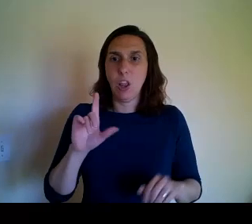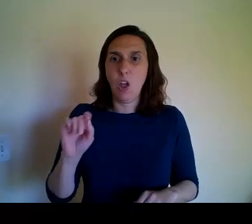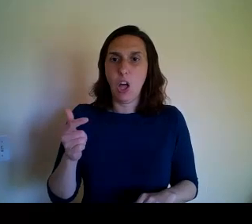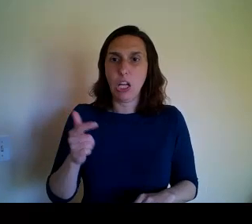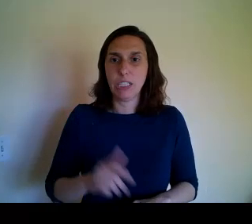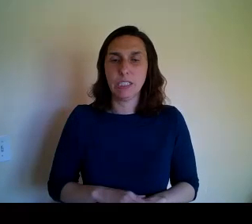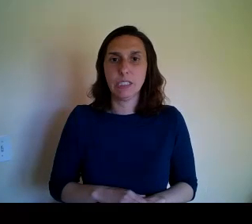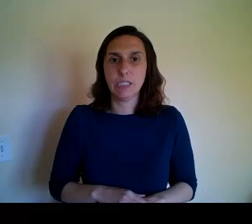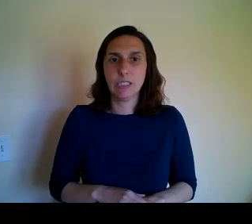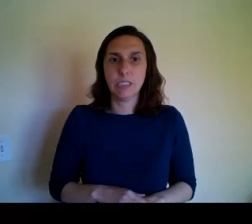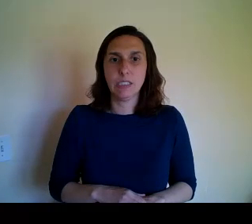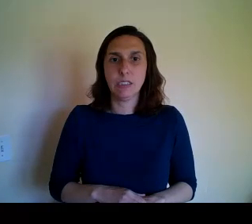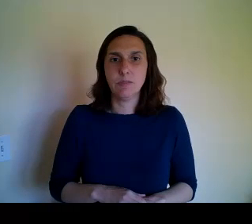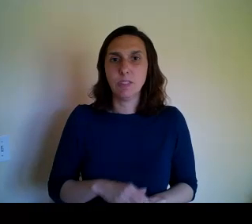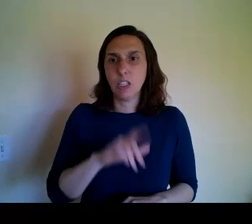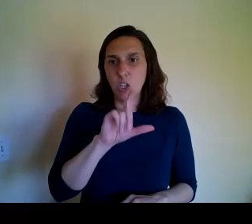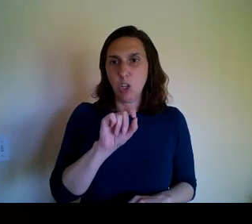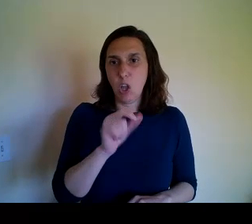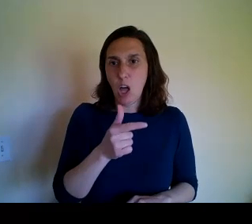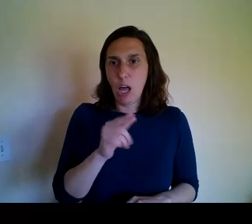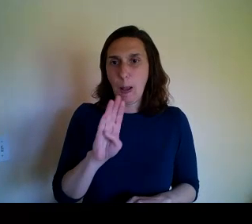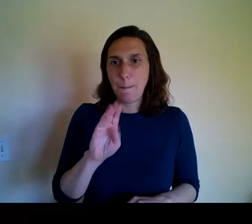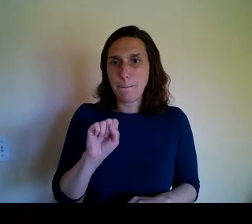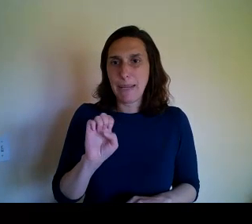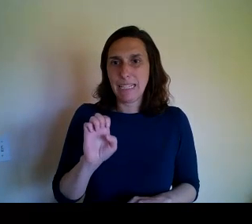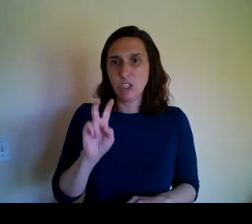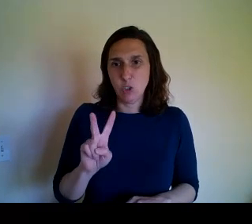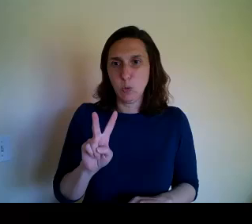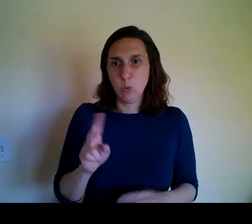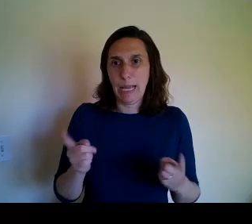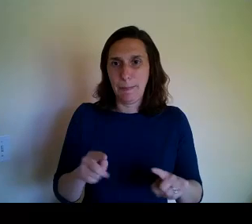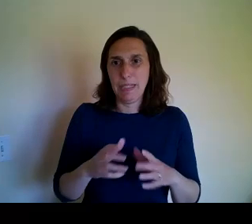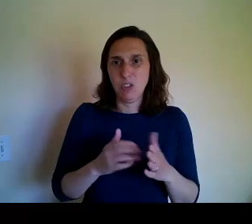Let's just do, log base 2s happen a lot. So if I want